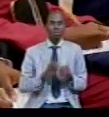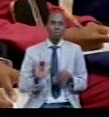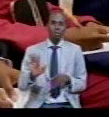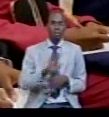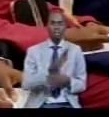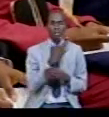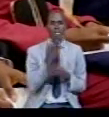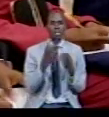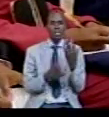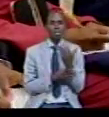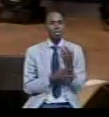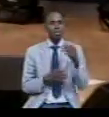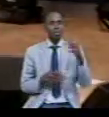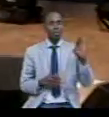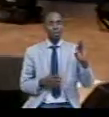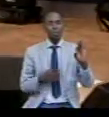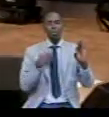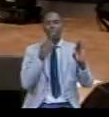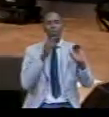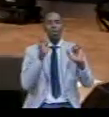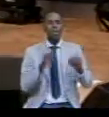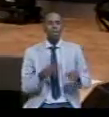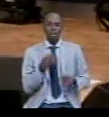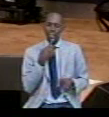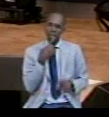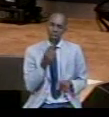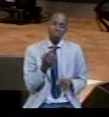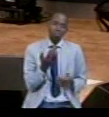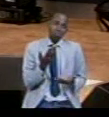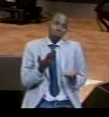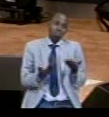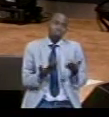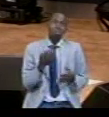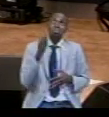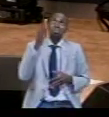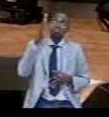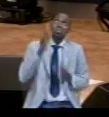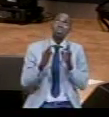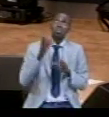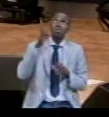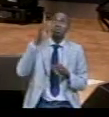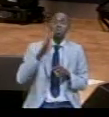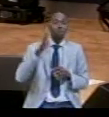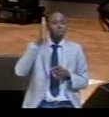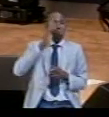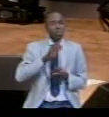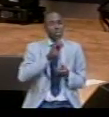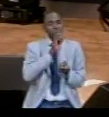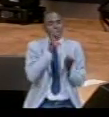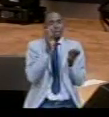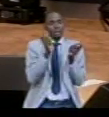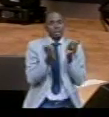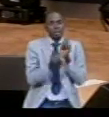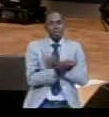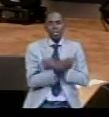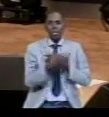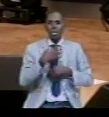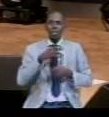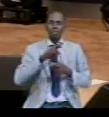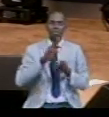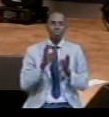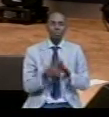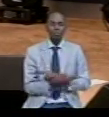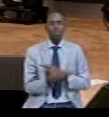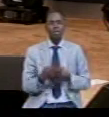9, he says, who can tell if God will turn and repent and turn away from